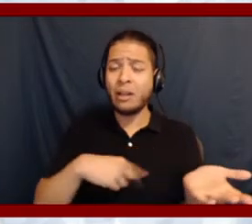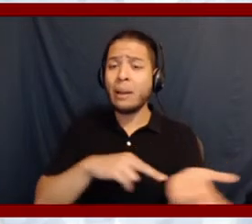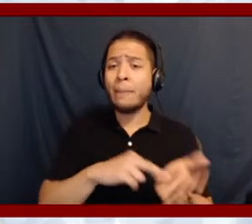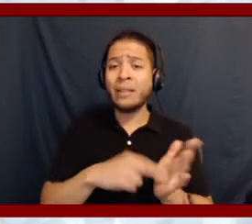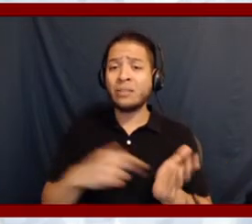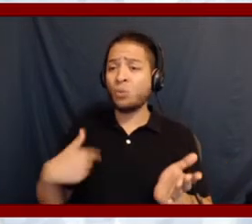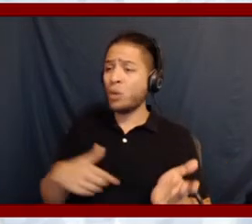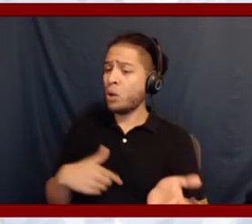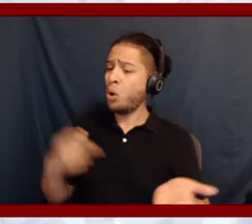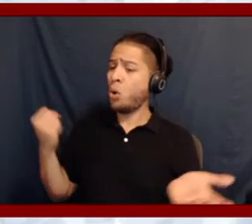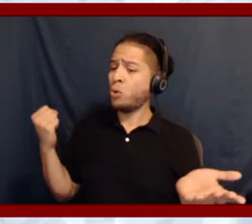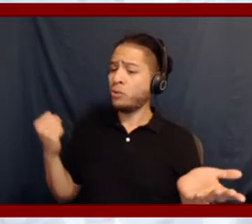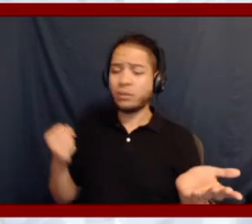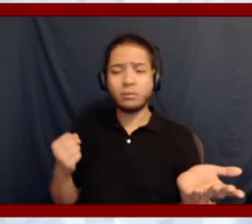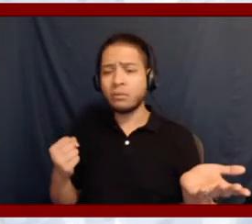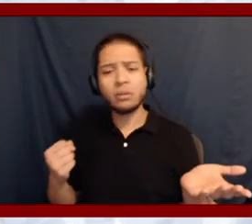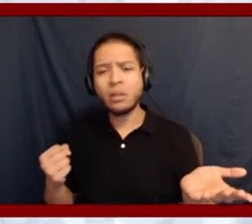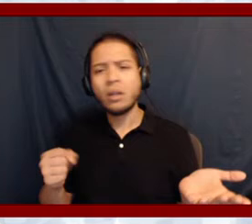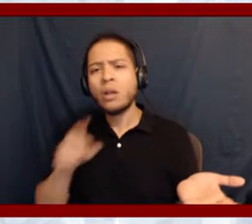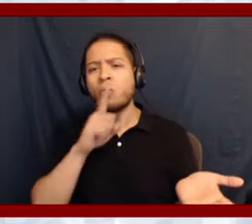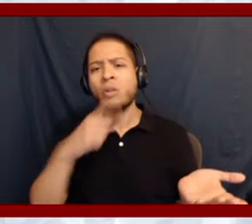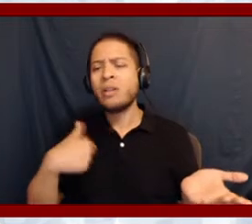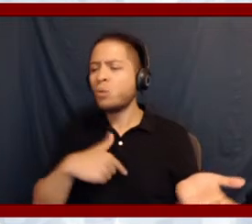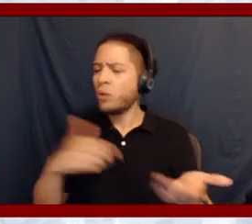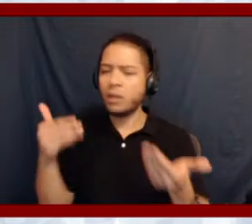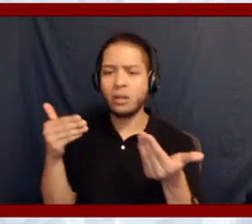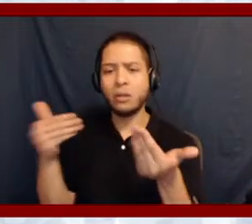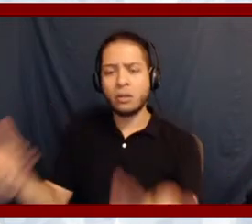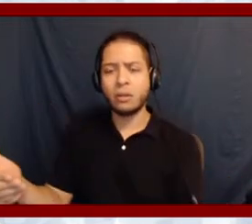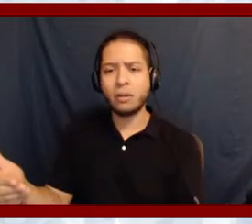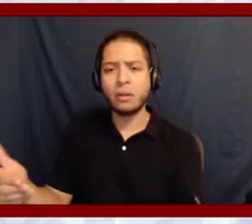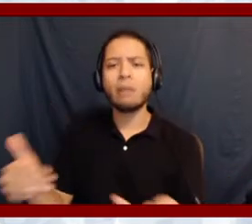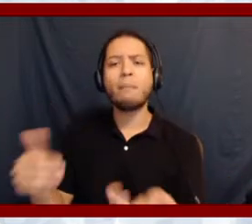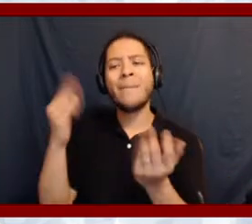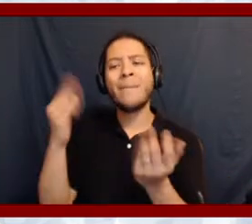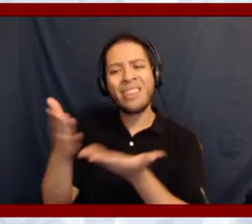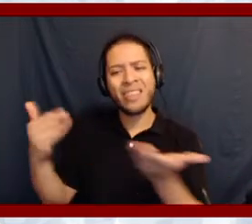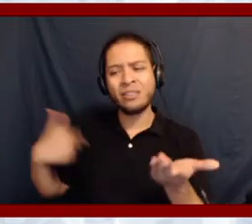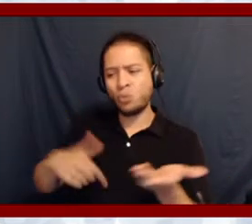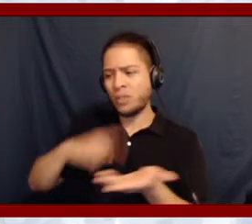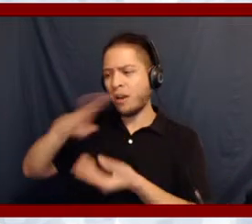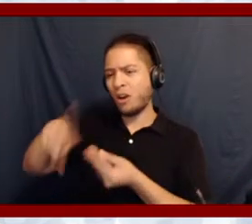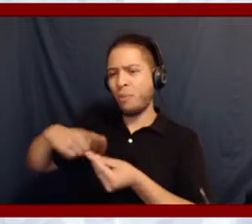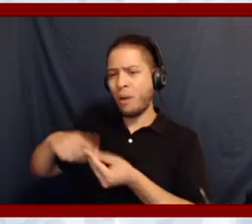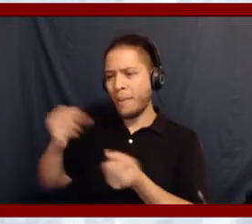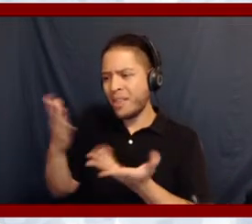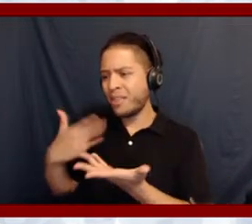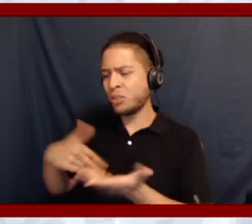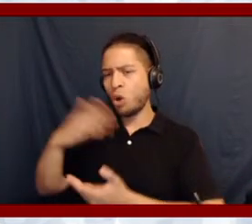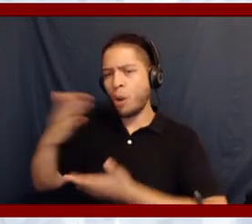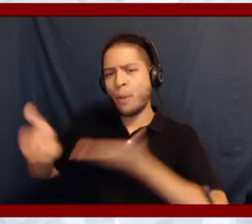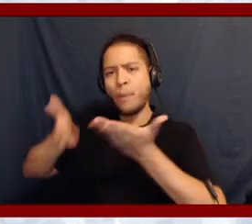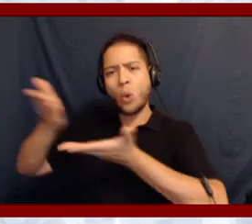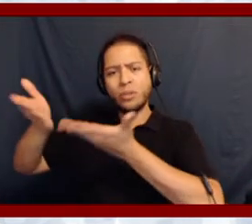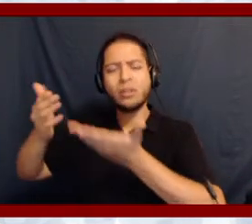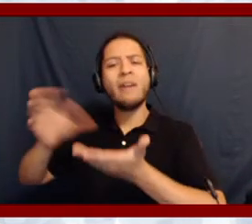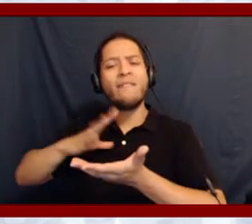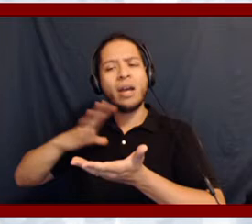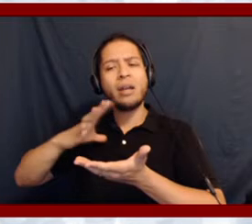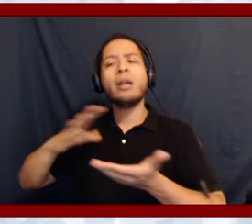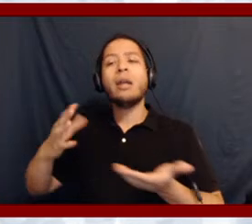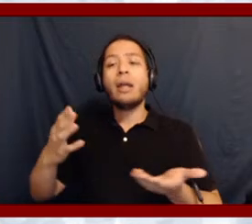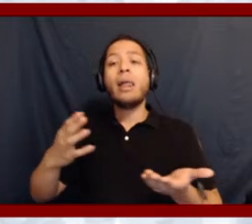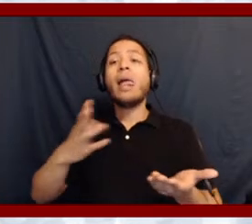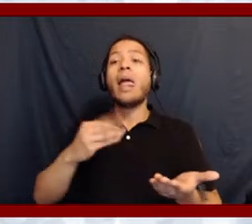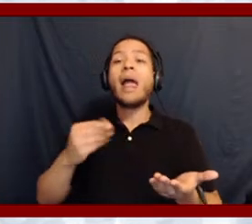done, and there's a lot that's being proposed. And I'll share a little bit of that with you. But I'll start off by saying that in the last 6-7 months, I've spoken to